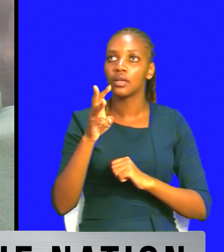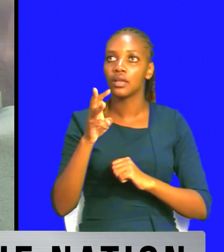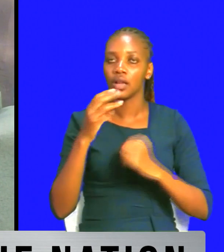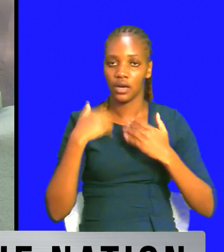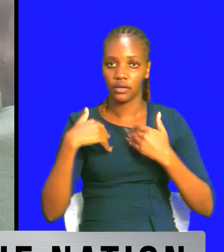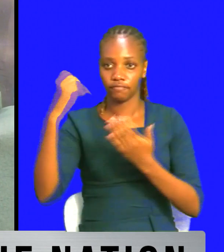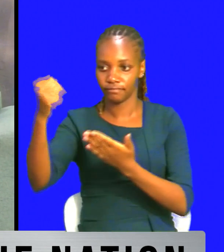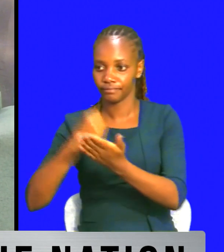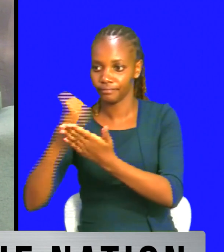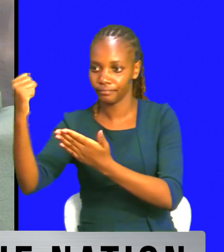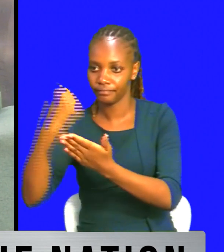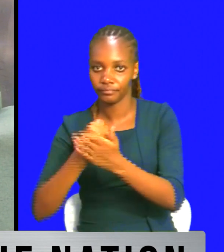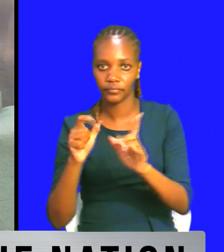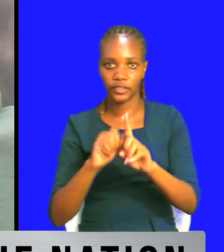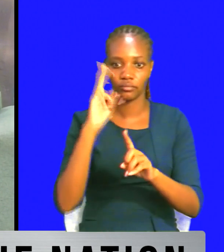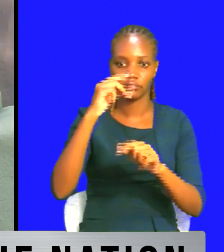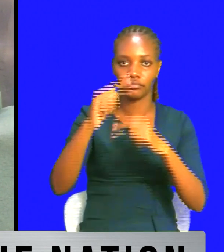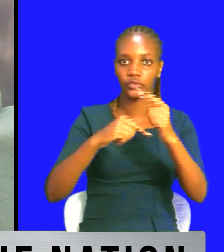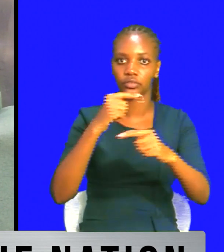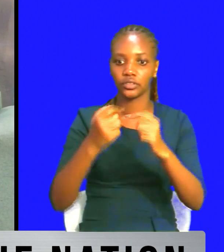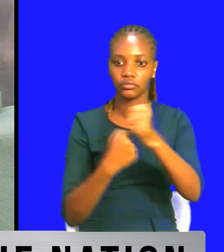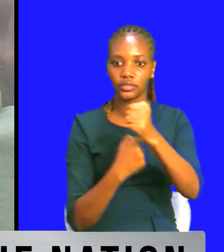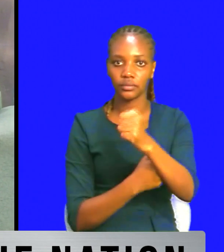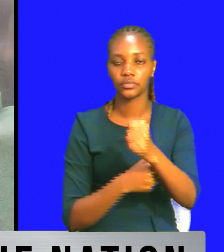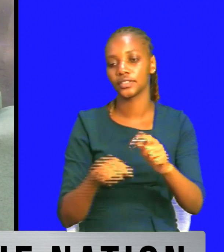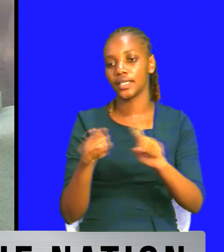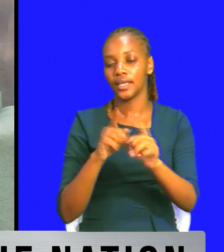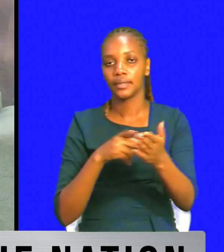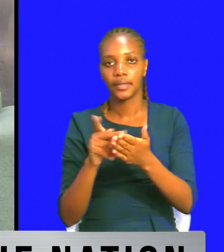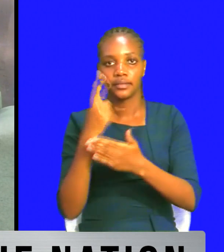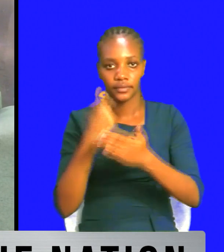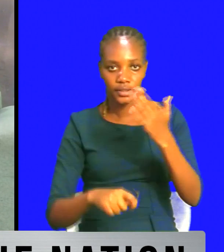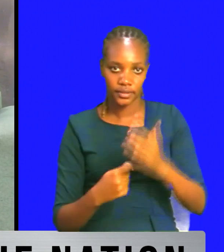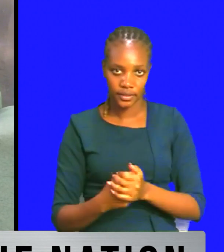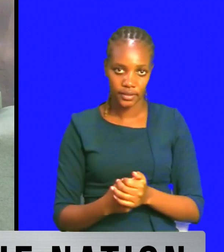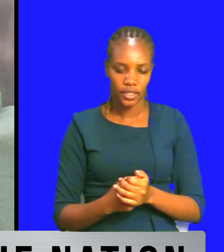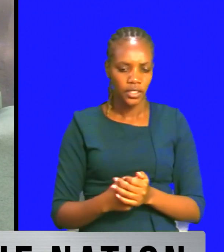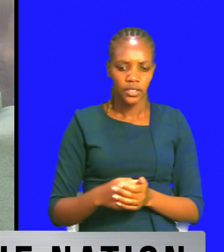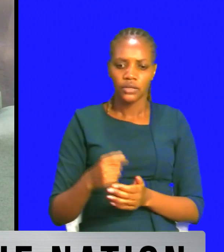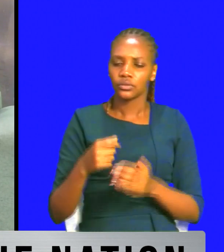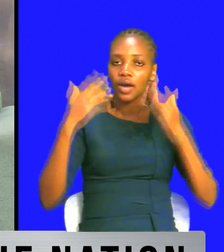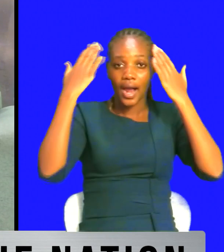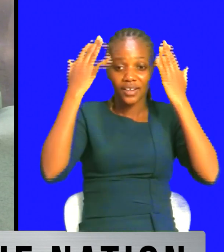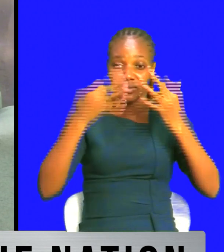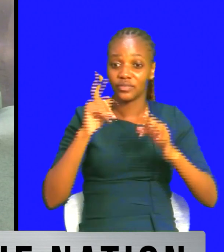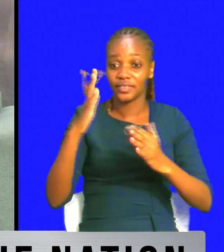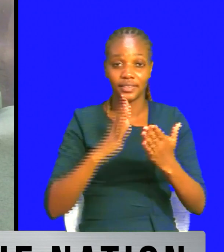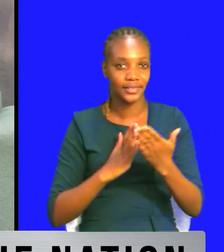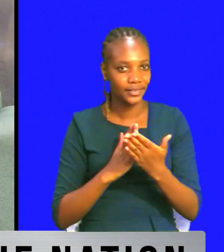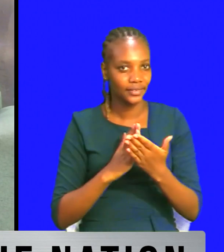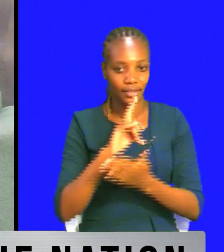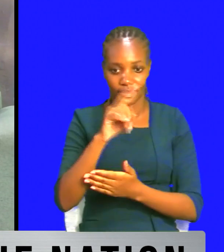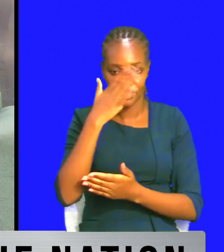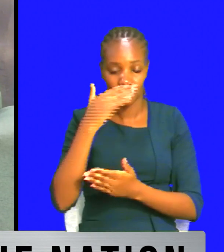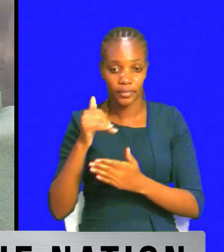given employment, and they will now also continue to support paying taxes. So really, I don't know if this is the right way